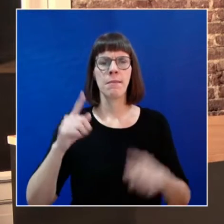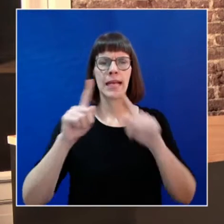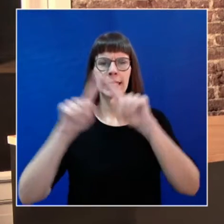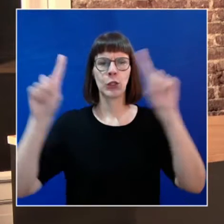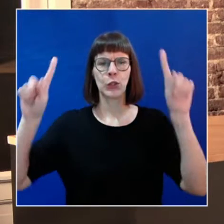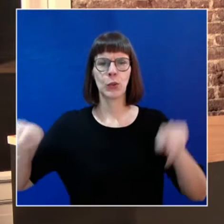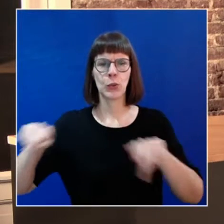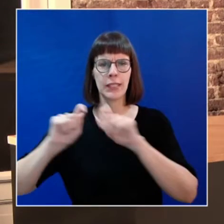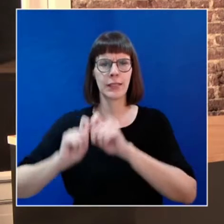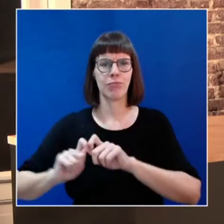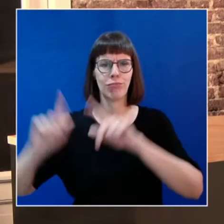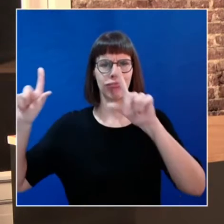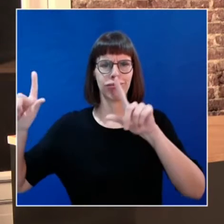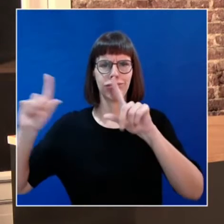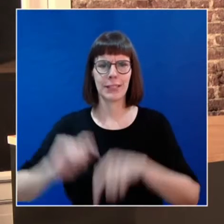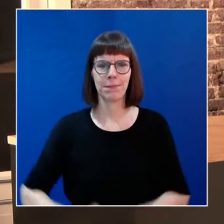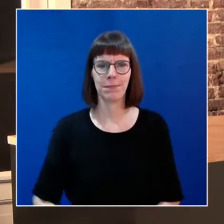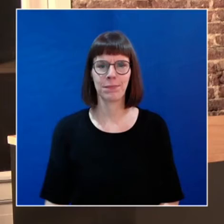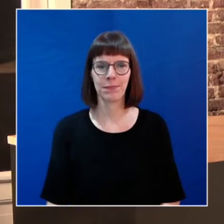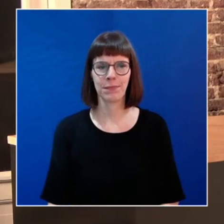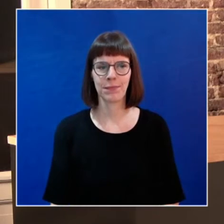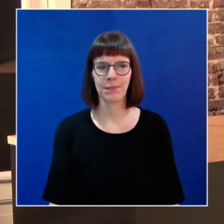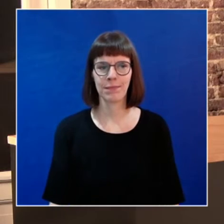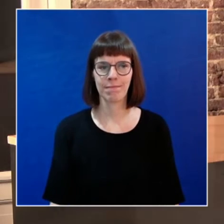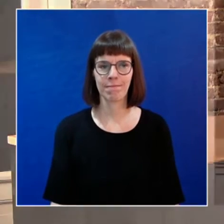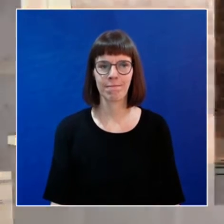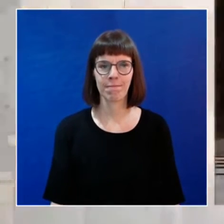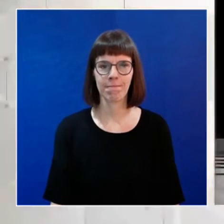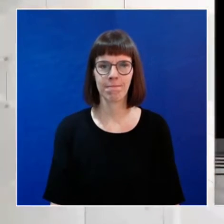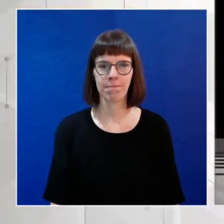And there you are.